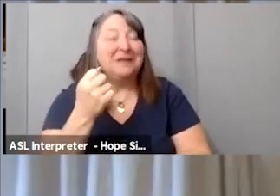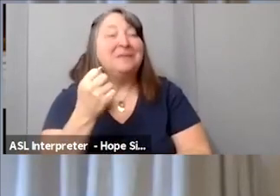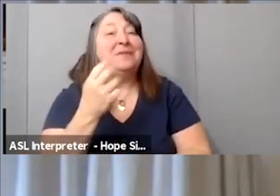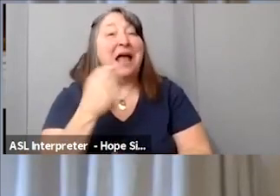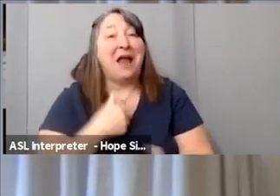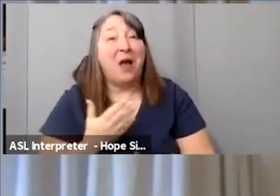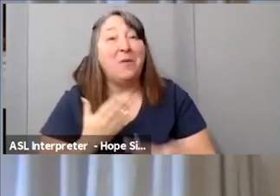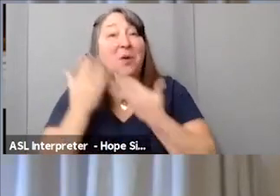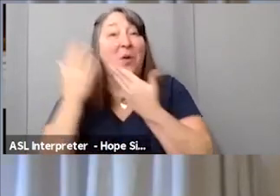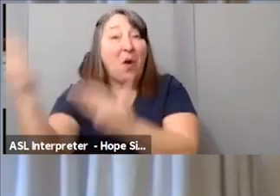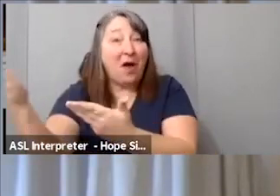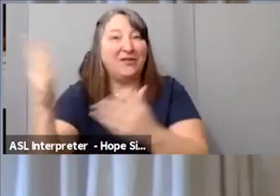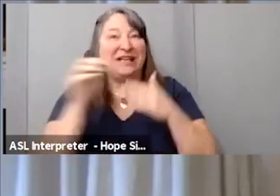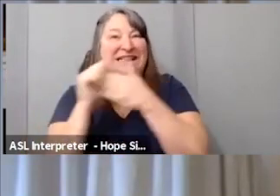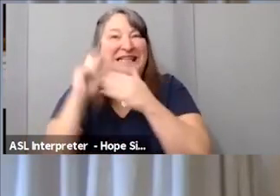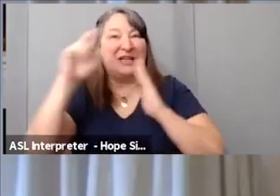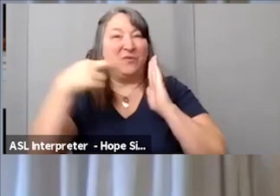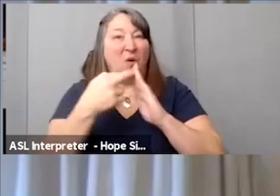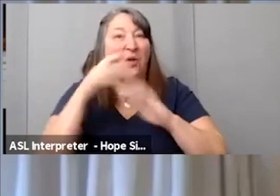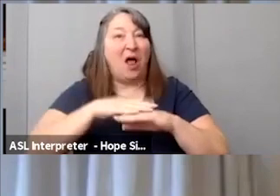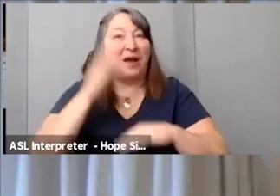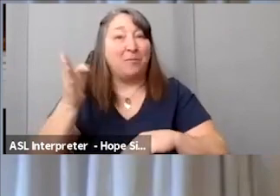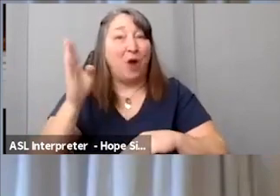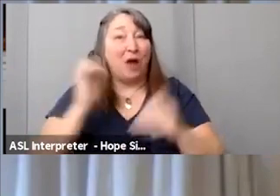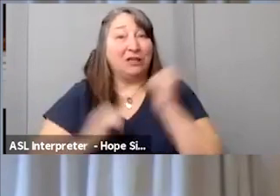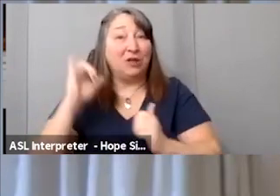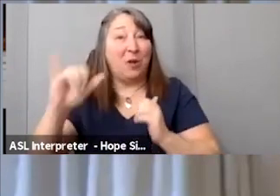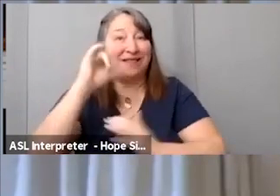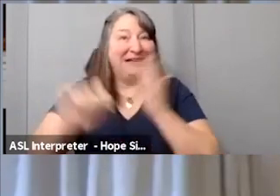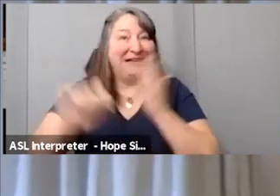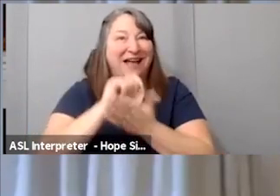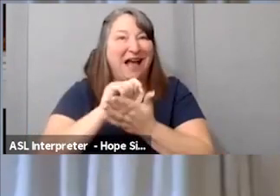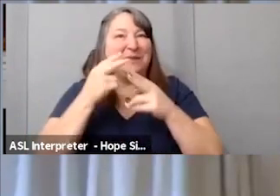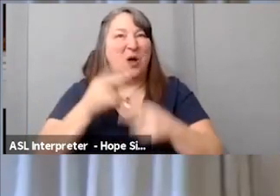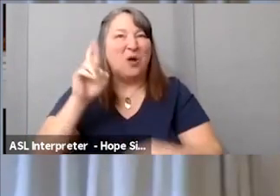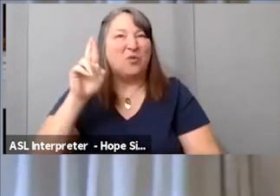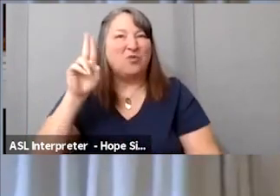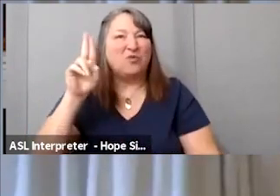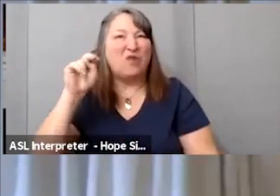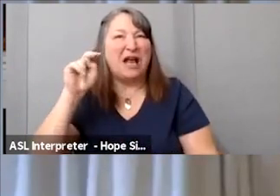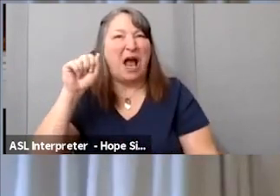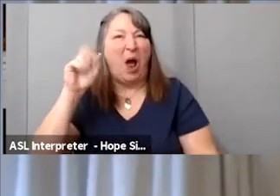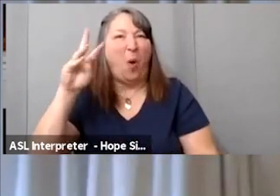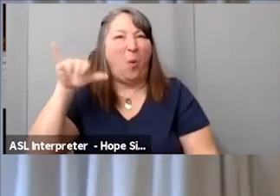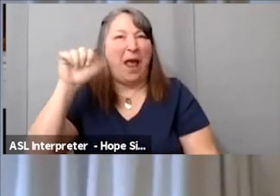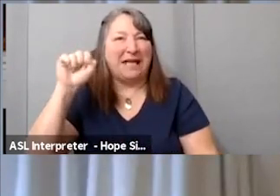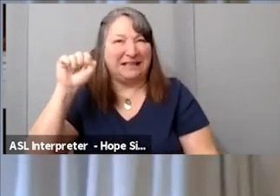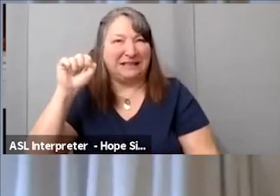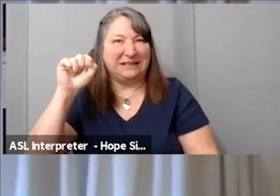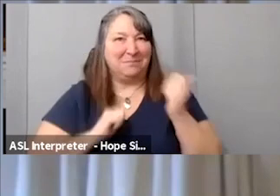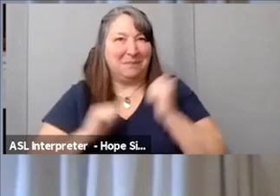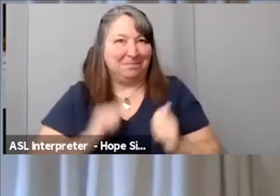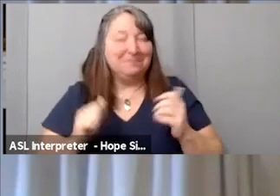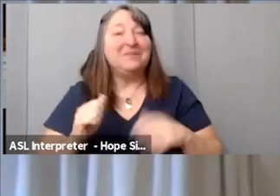a leading role on a Broadway show at the time. It was called Runaways. And at the time, that